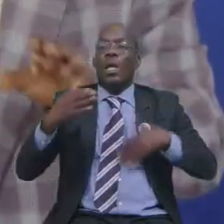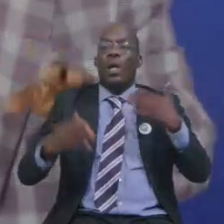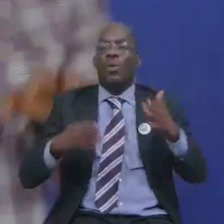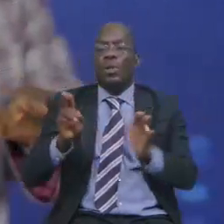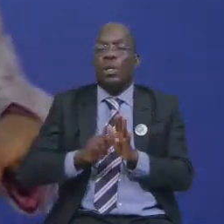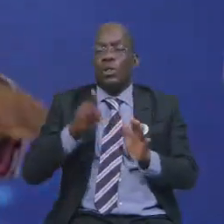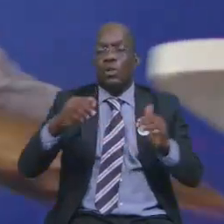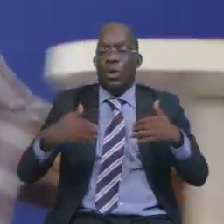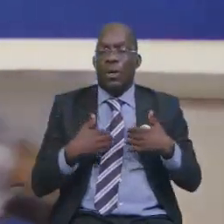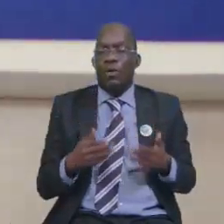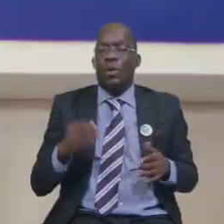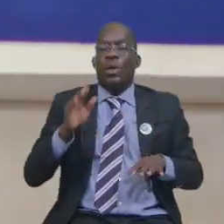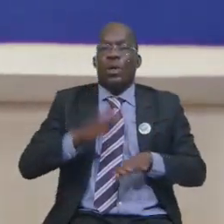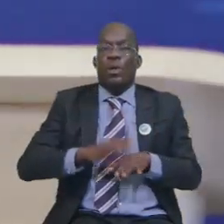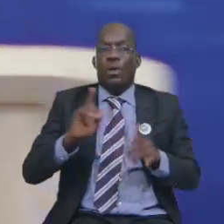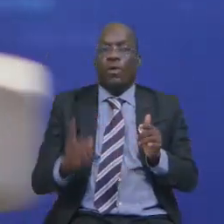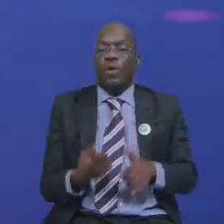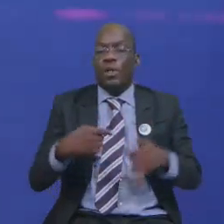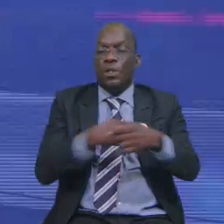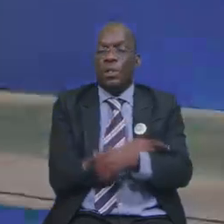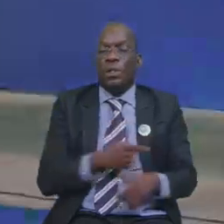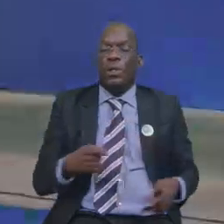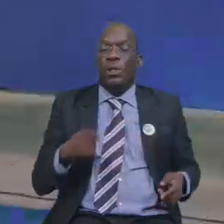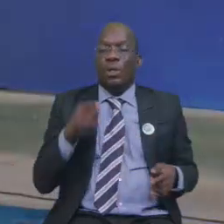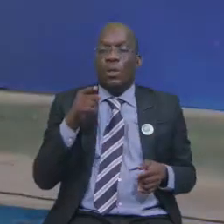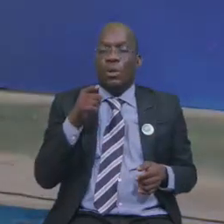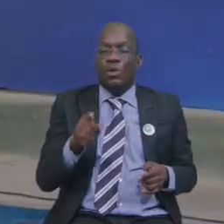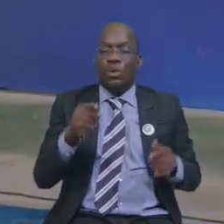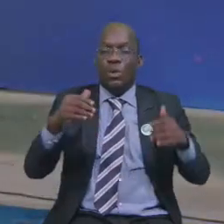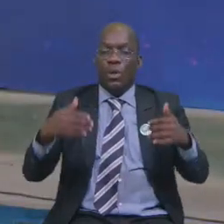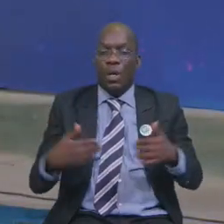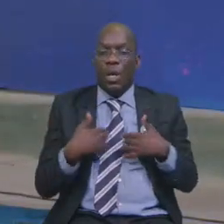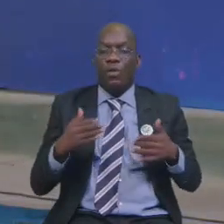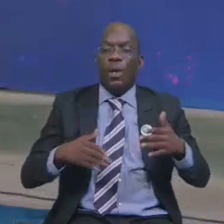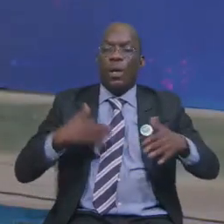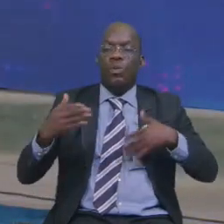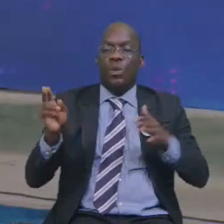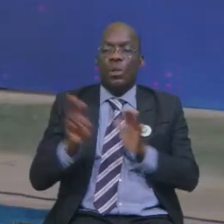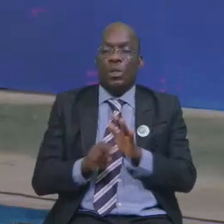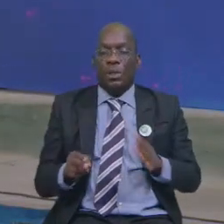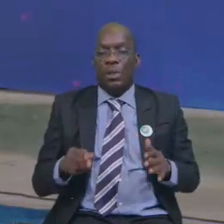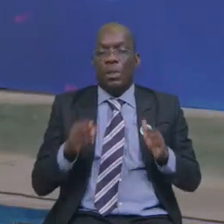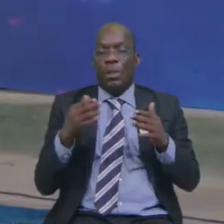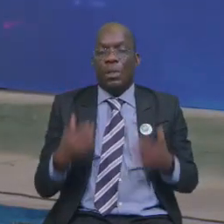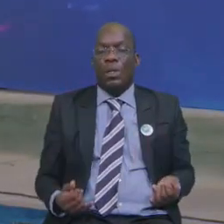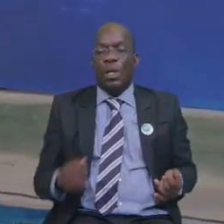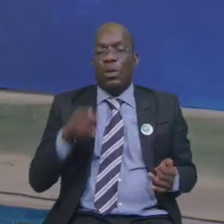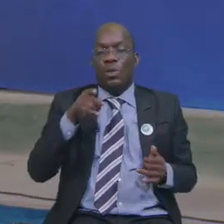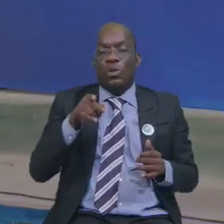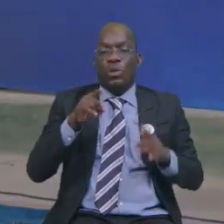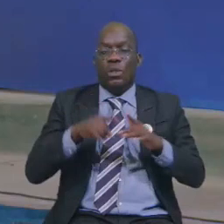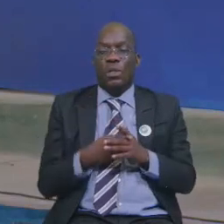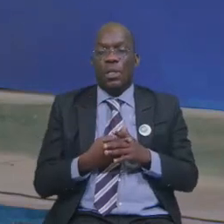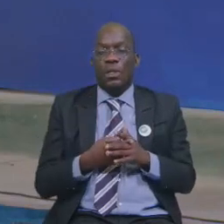the first day, you enter in there, you have excitement. Now you start